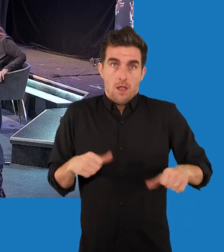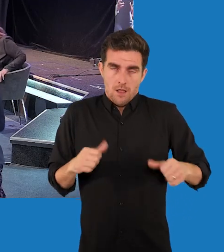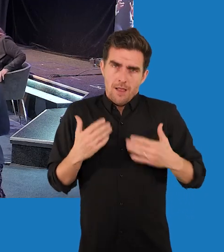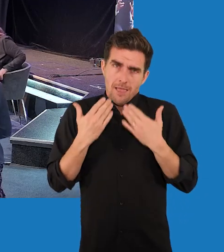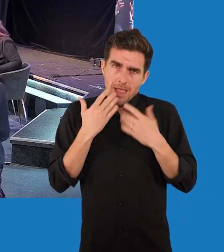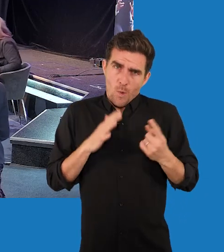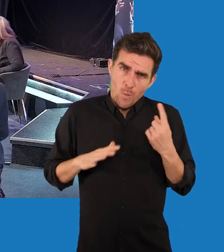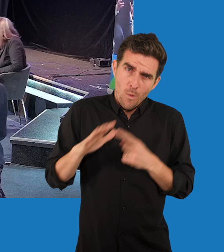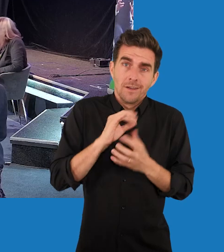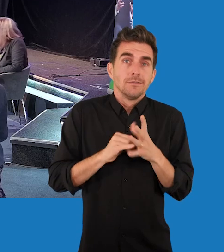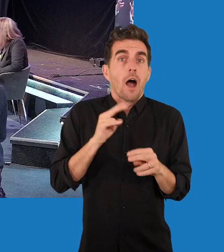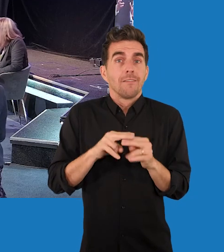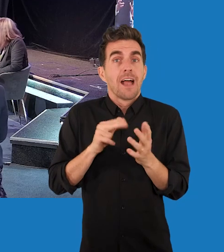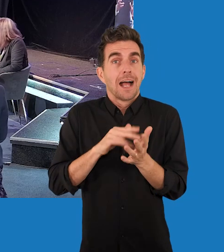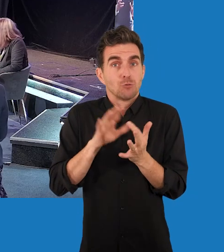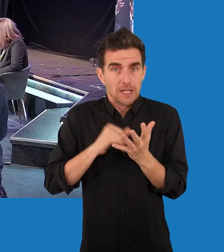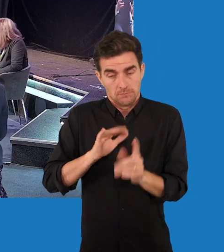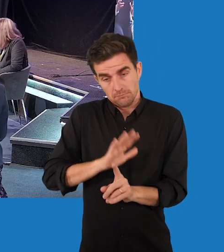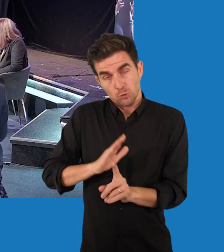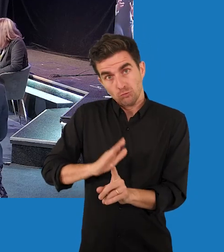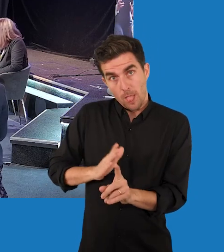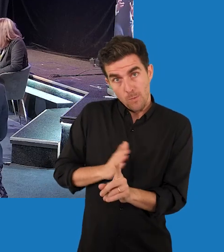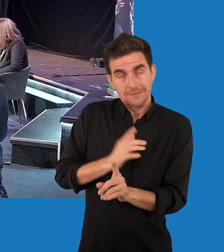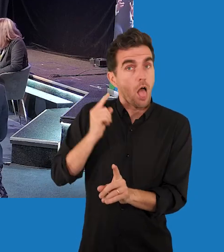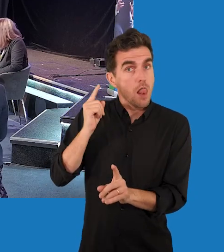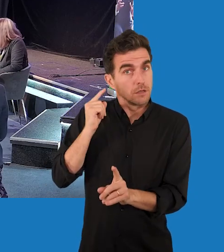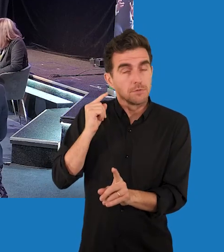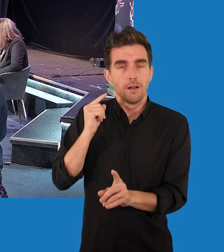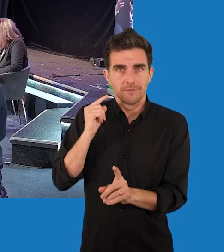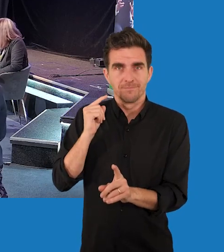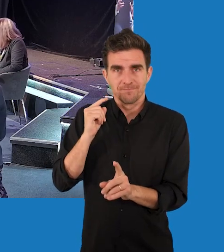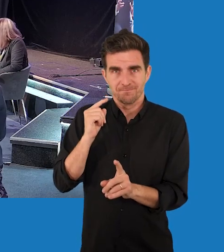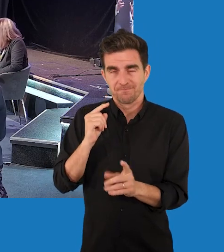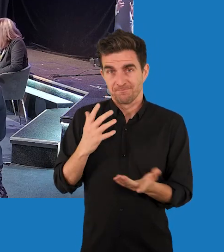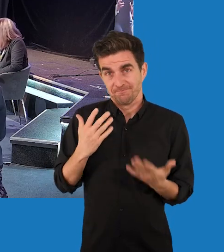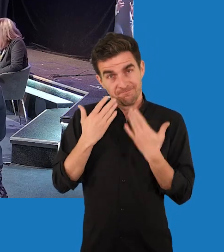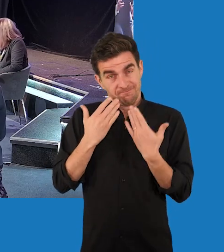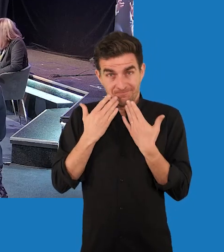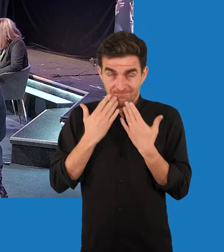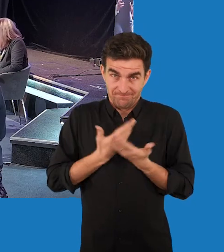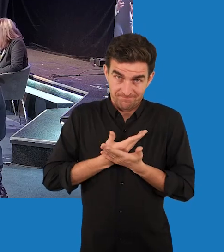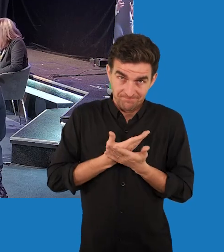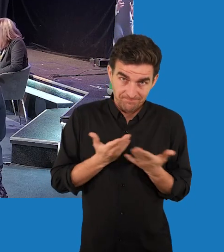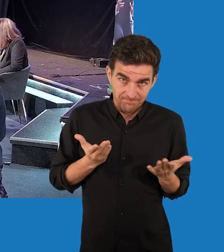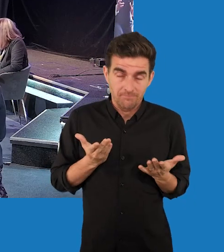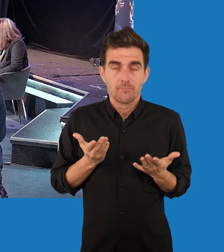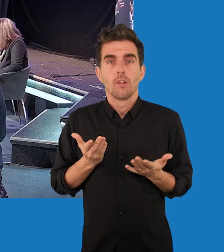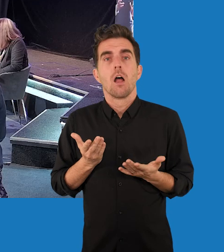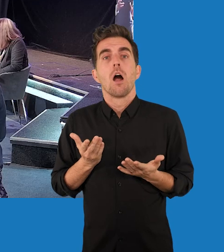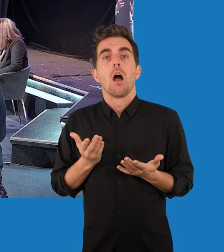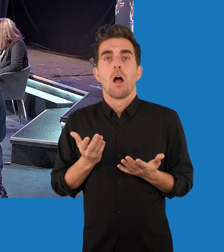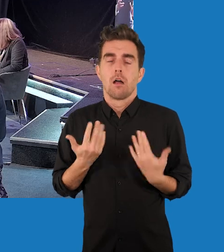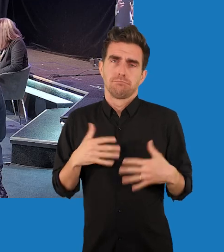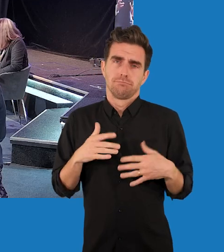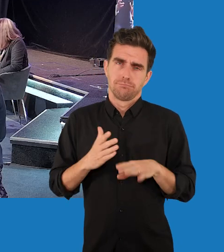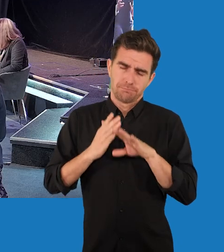I want to thank every member of staff of the NHS